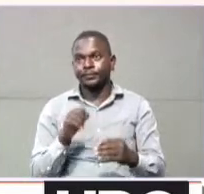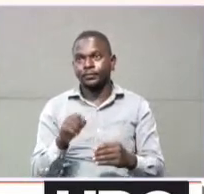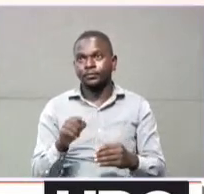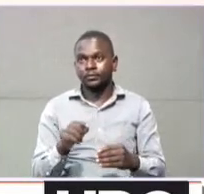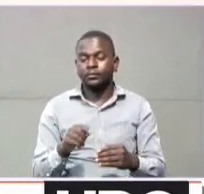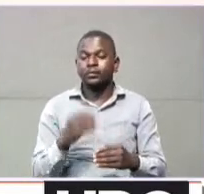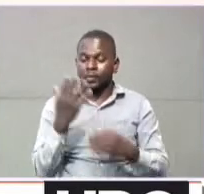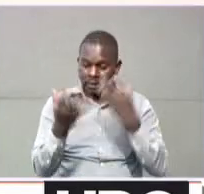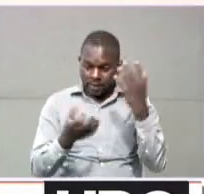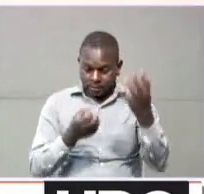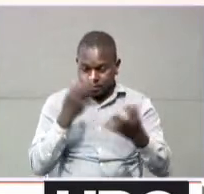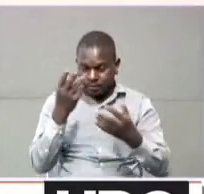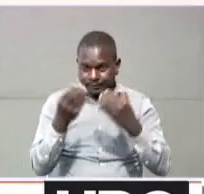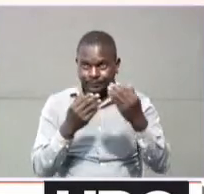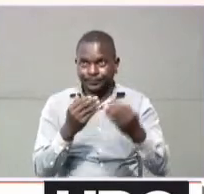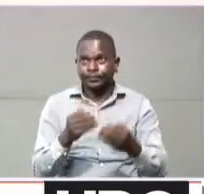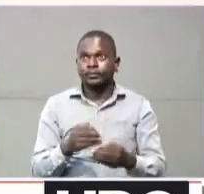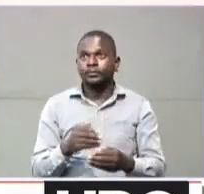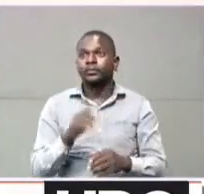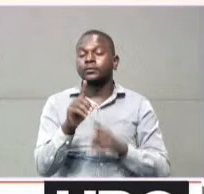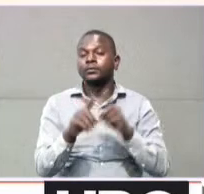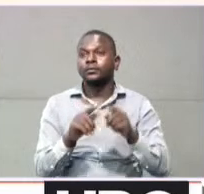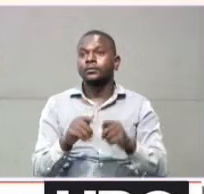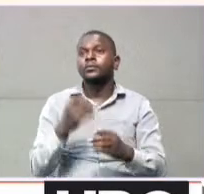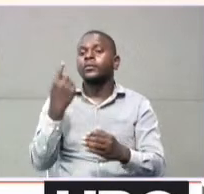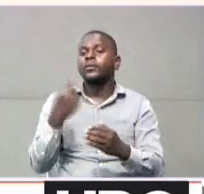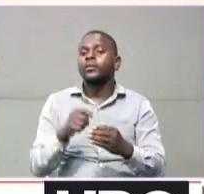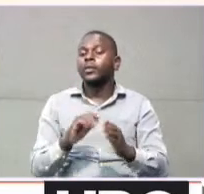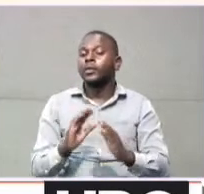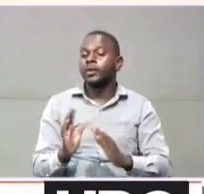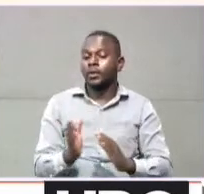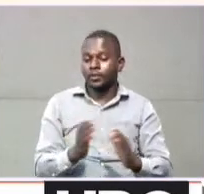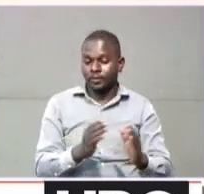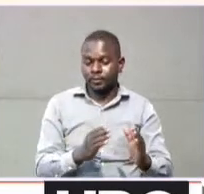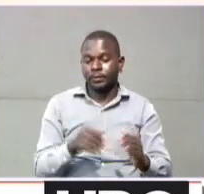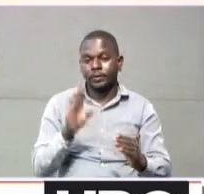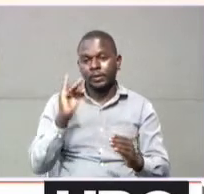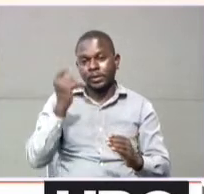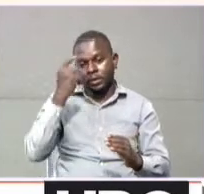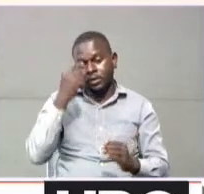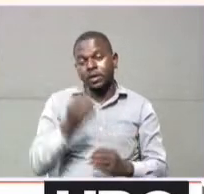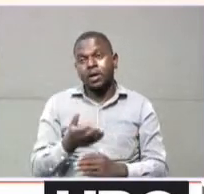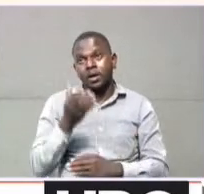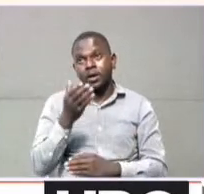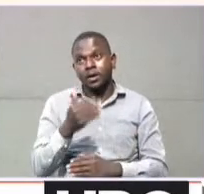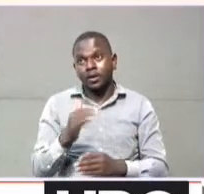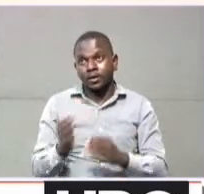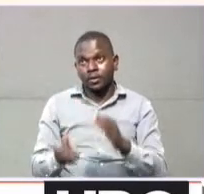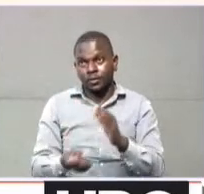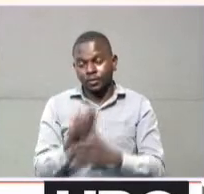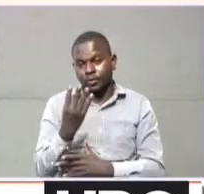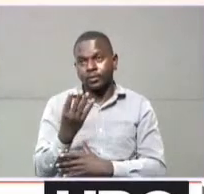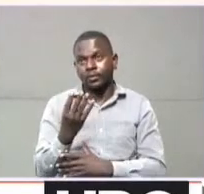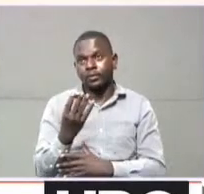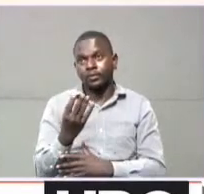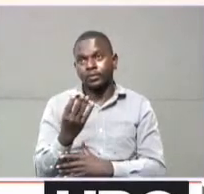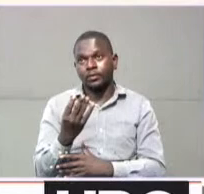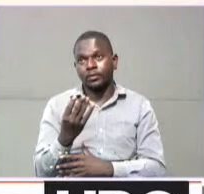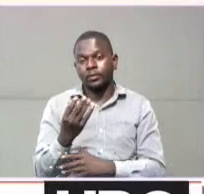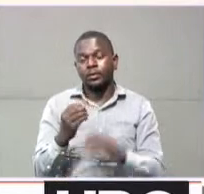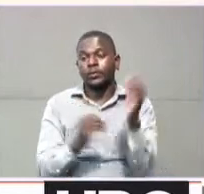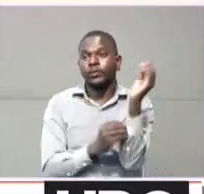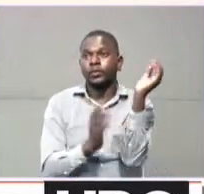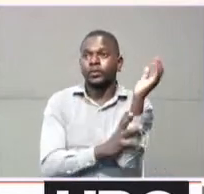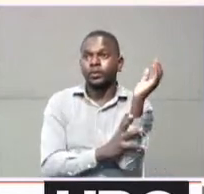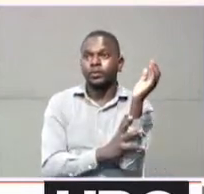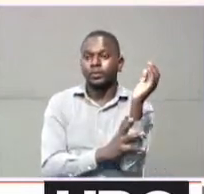initiatives to question question is what plans does government have to put trump right